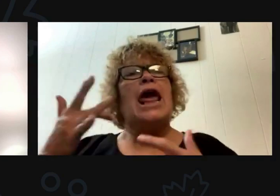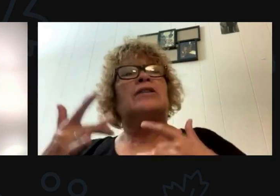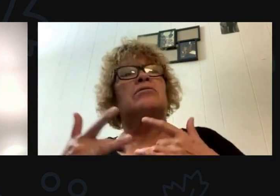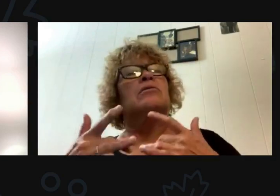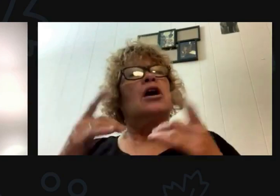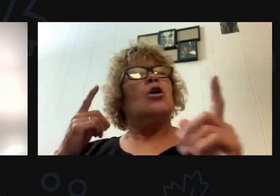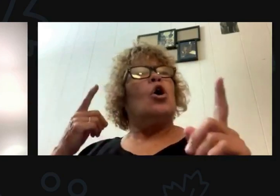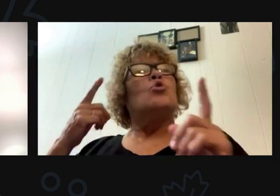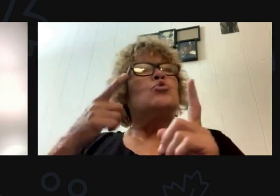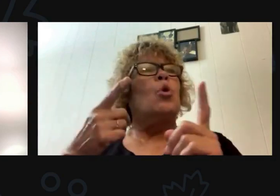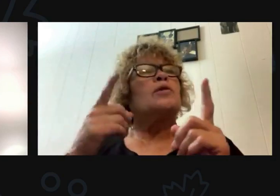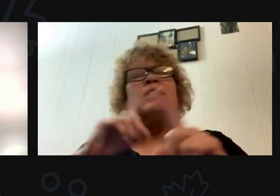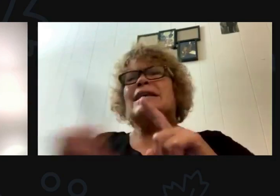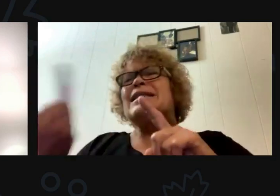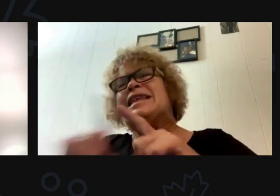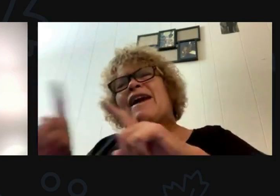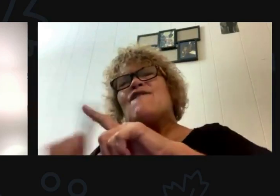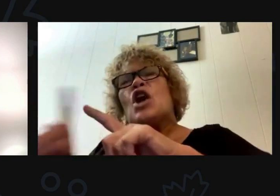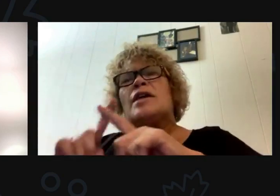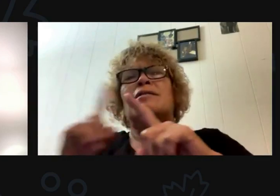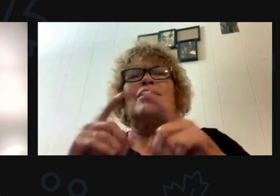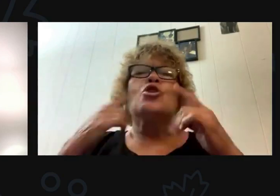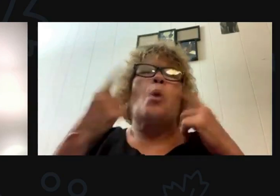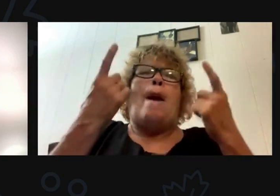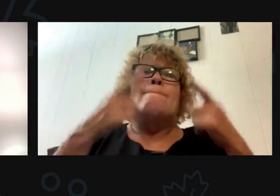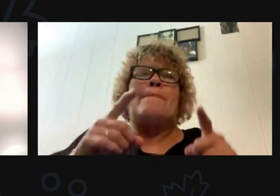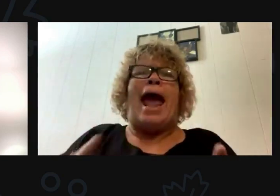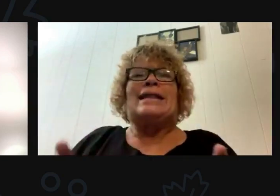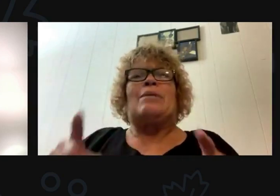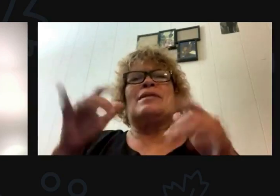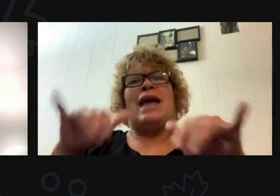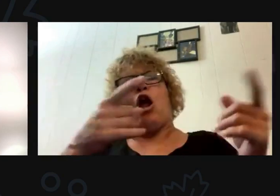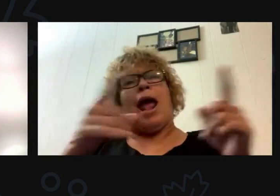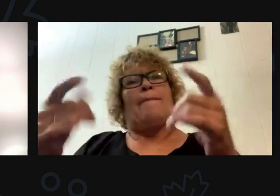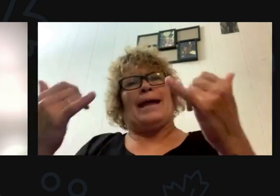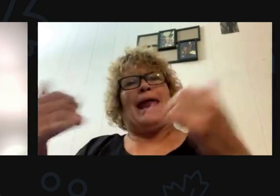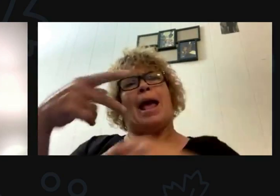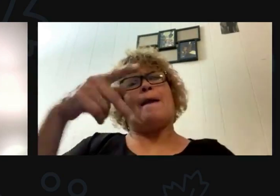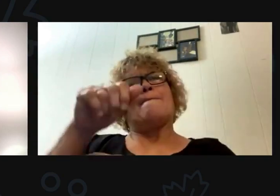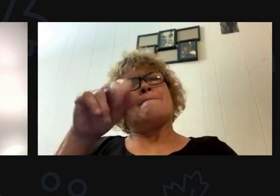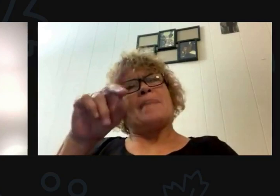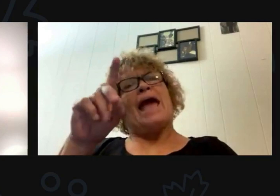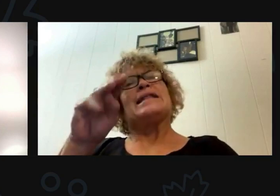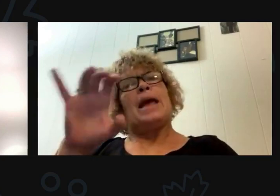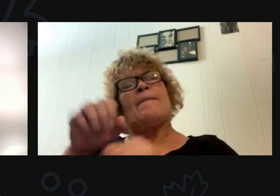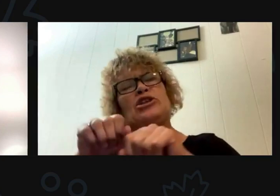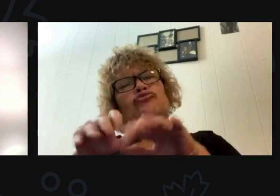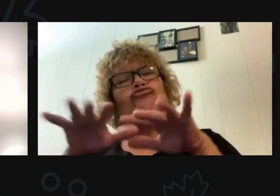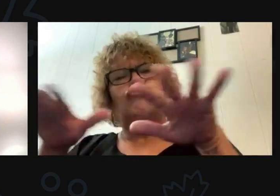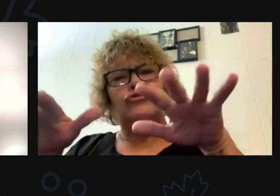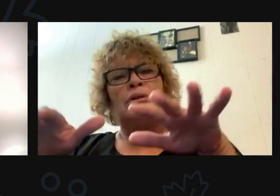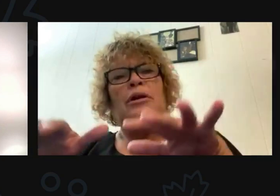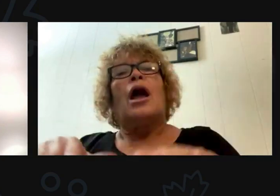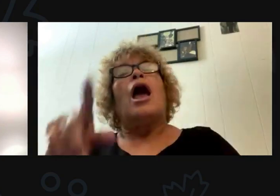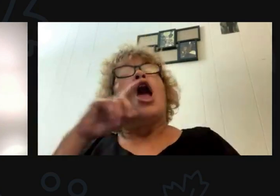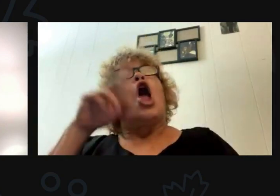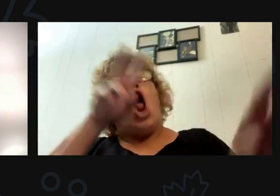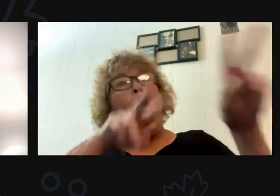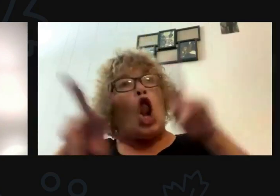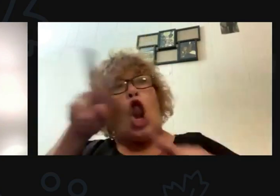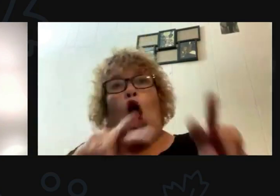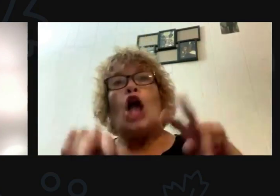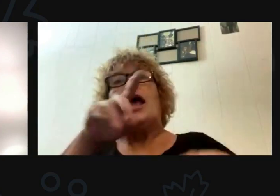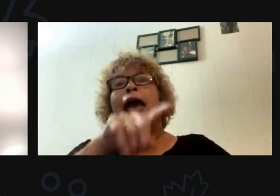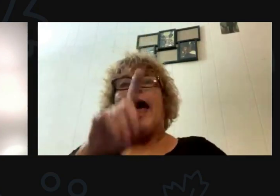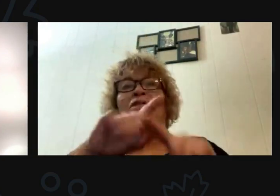towards the multiple pandemics that we're currently facing. So if you're local, come on out and check out this collage, talk to the artists, talk